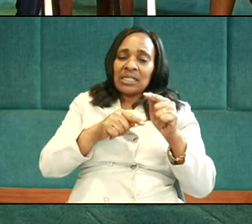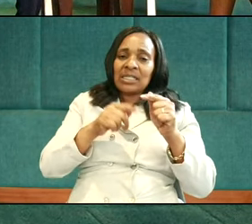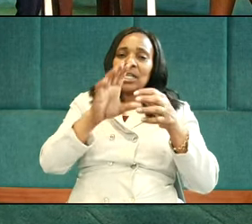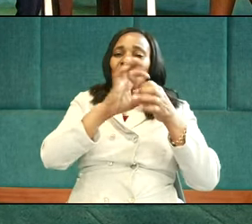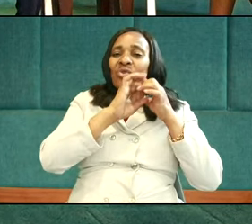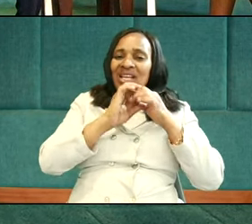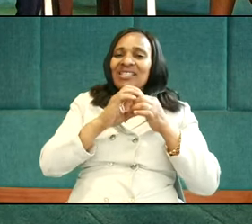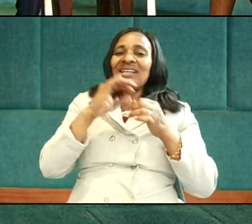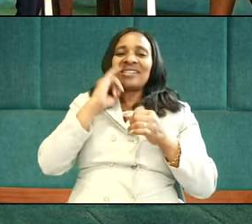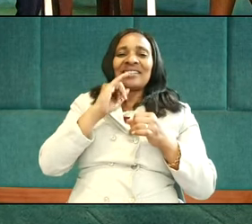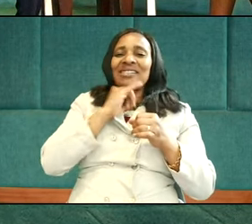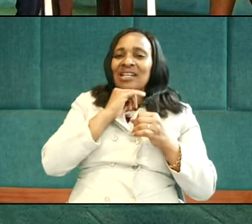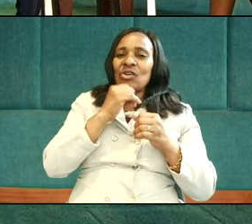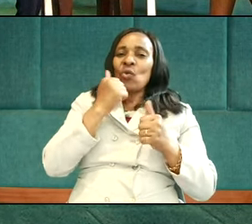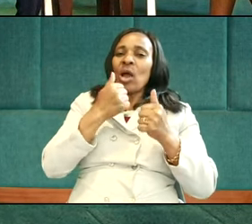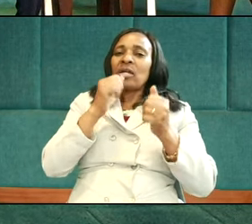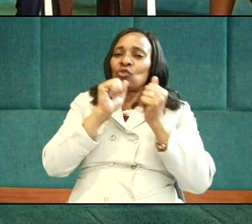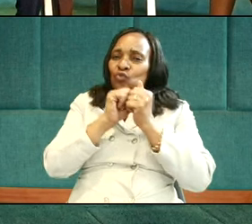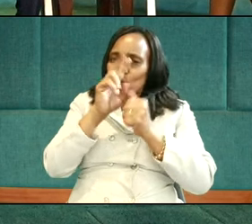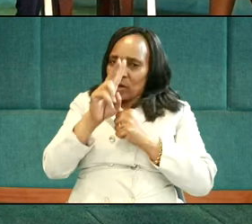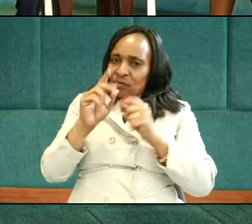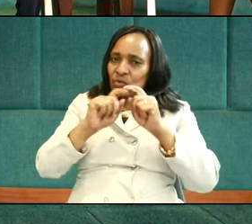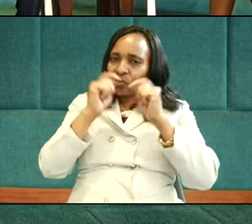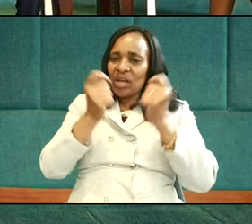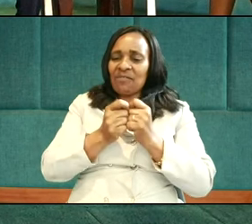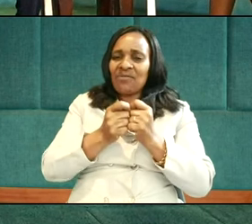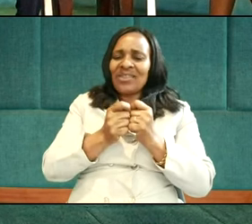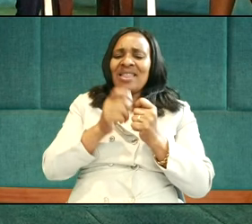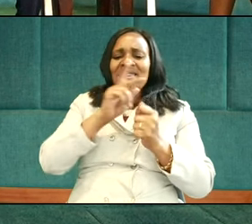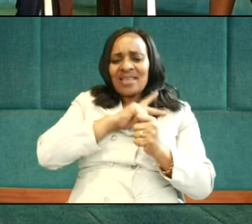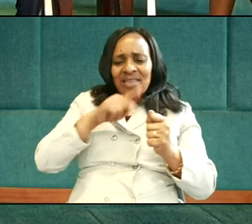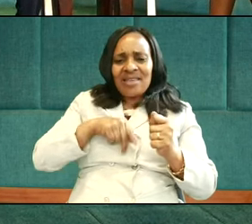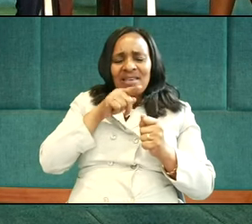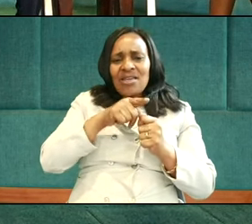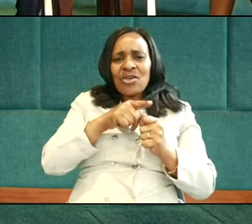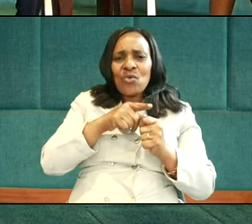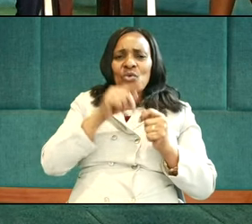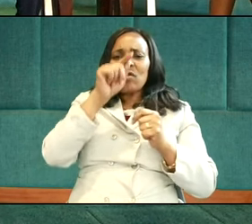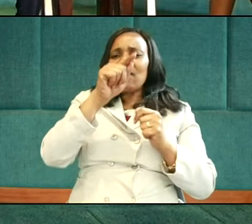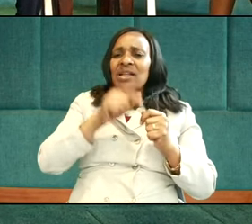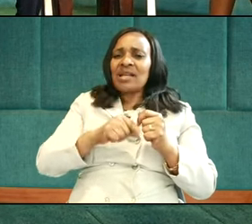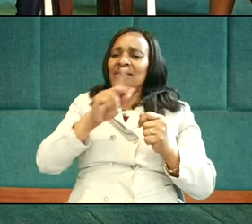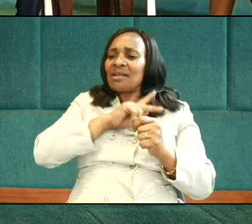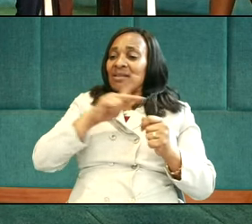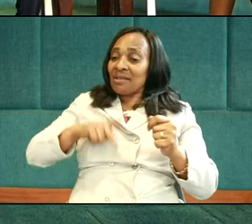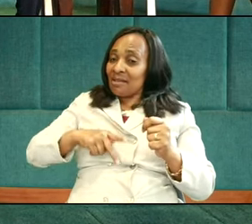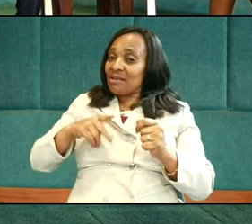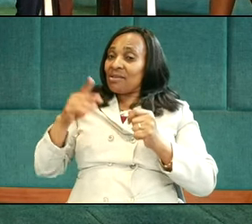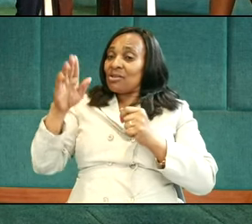kingdom, which has 12 tribes. He was a king that divided the kingdom into two. So he ruled